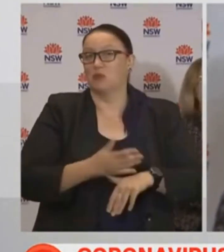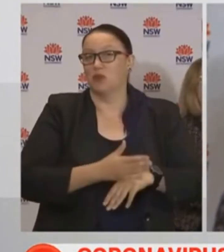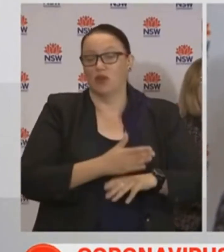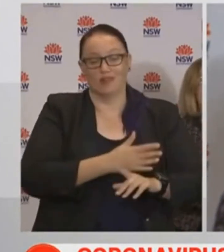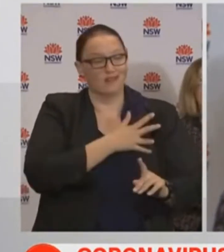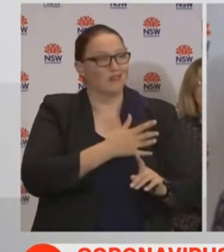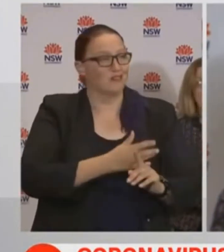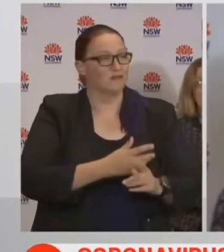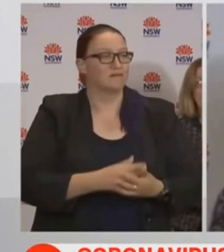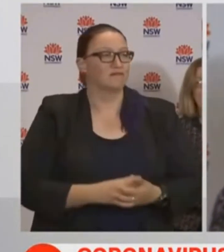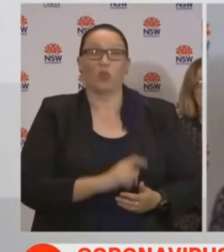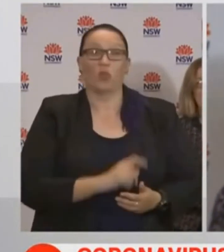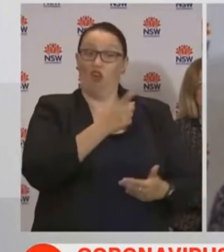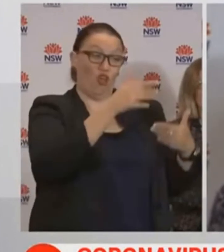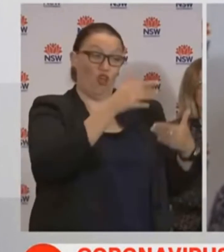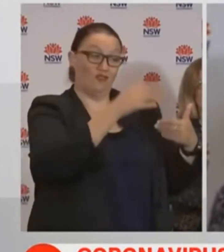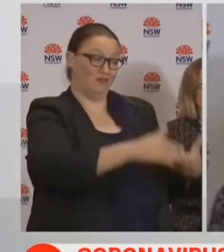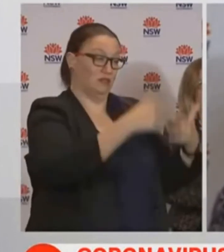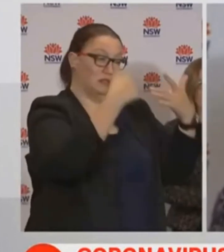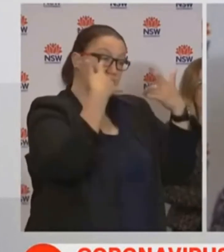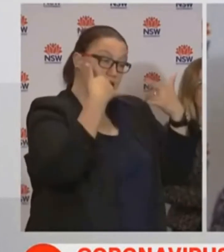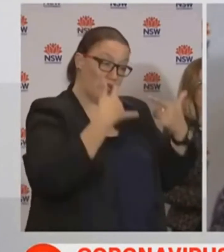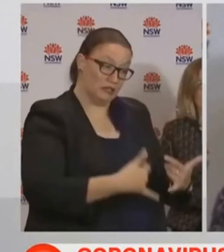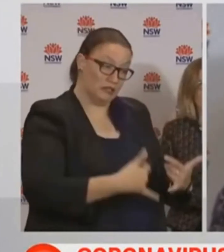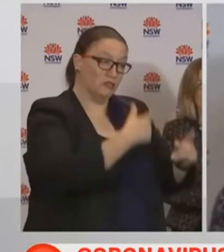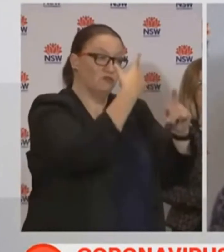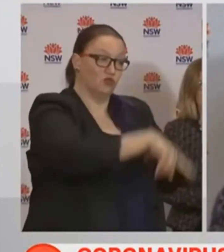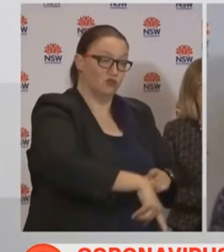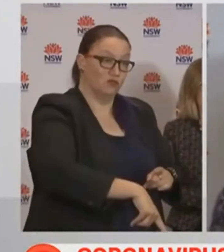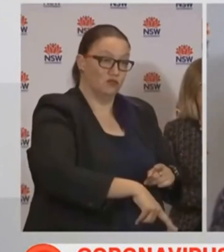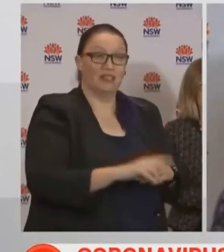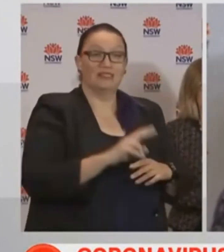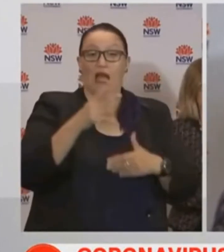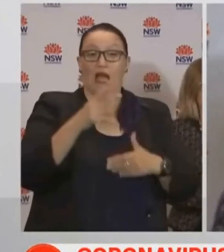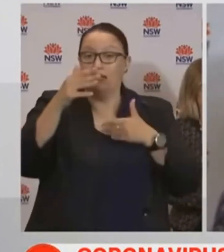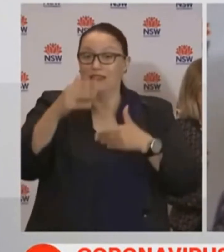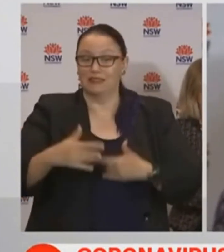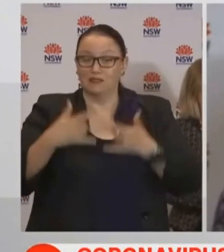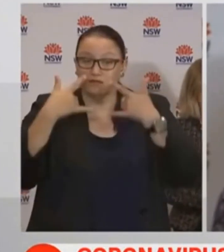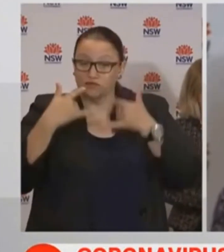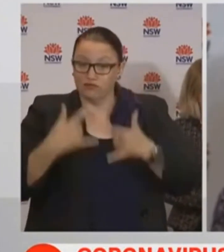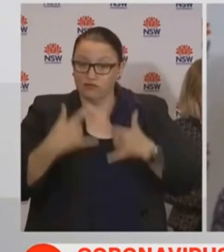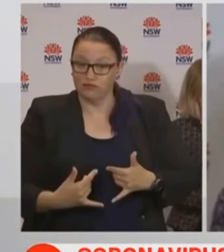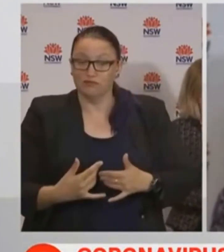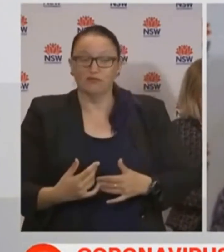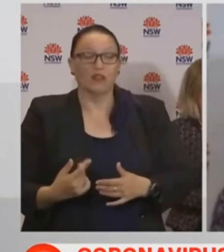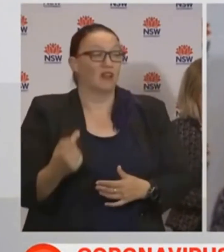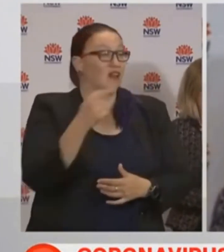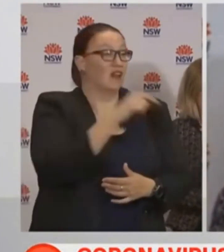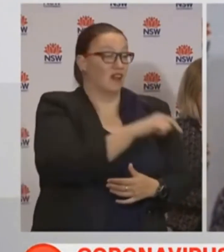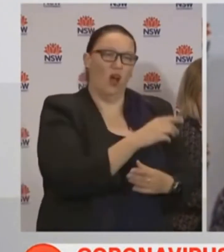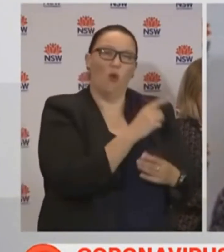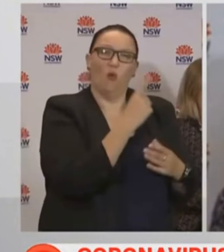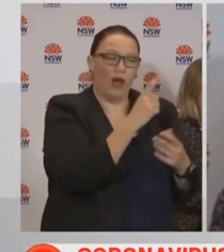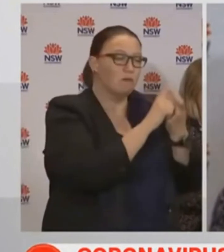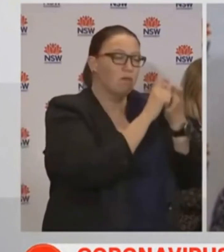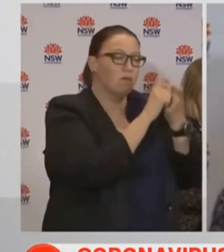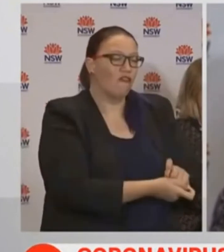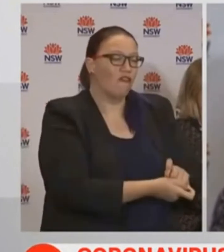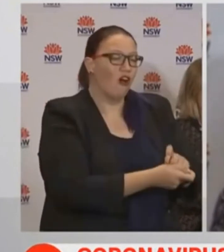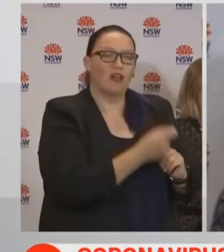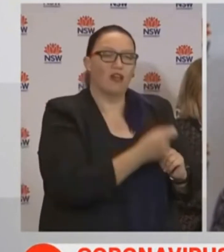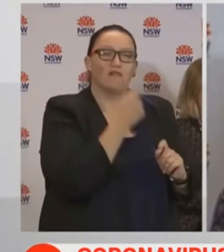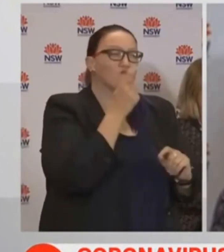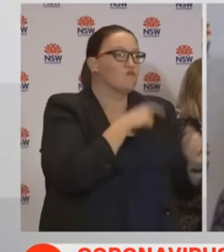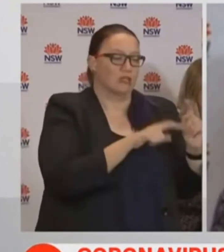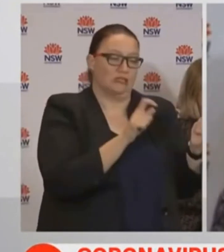process. In the first batch that we had, a number of projects were modified, one was rejected, but at least two dozen of them went through that